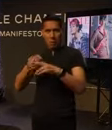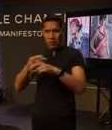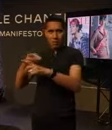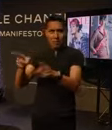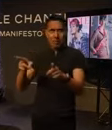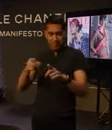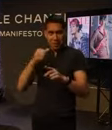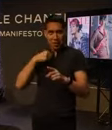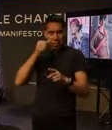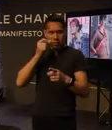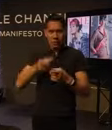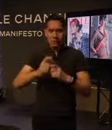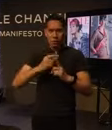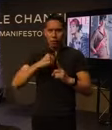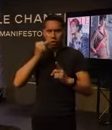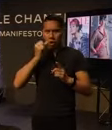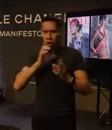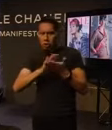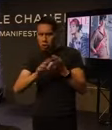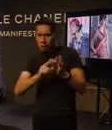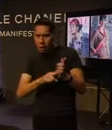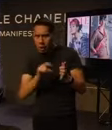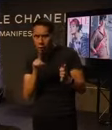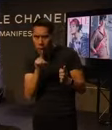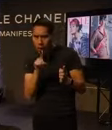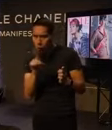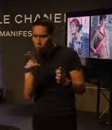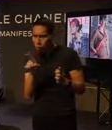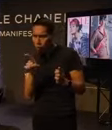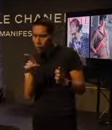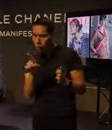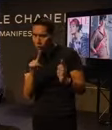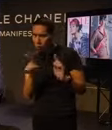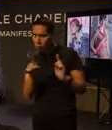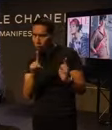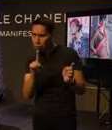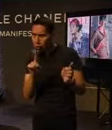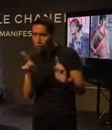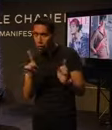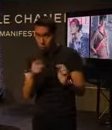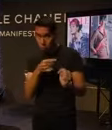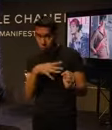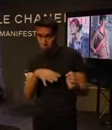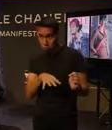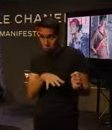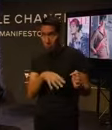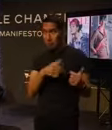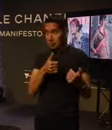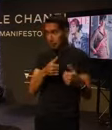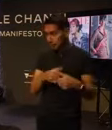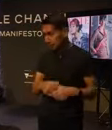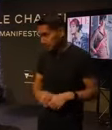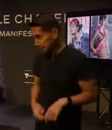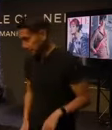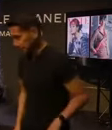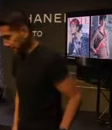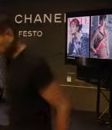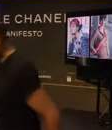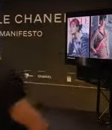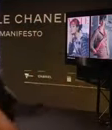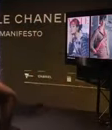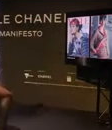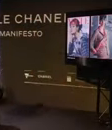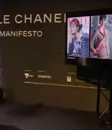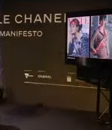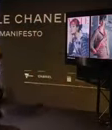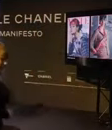say which is the Chanel and which isn't. Do you want to? Yeah, sure. So, I mean, we mentioned that a little bit earlier in terms of the Model